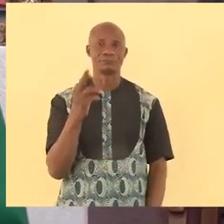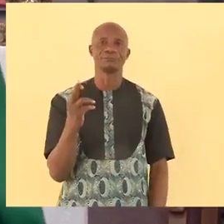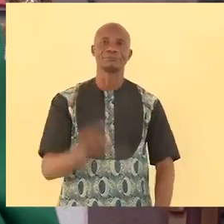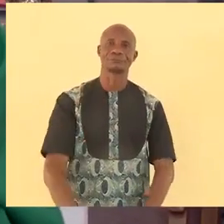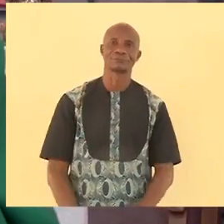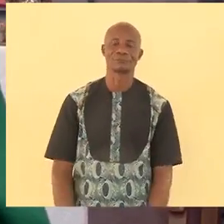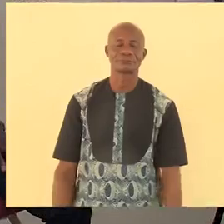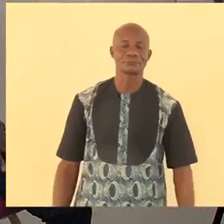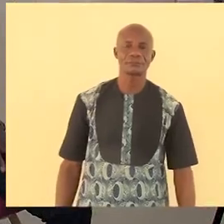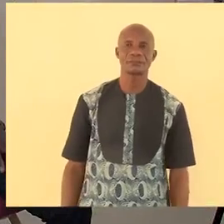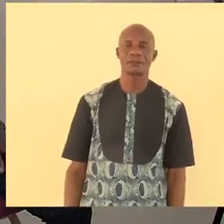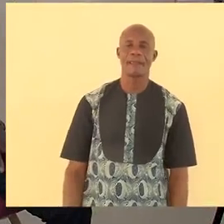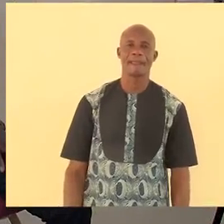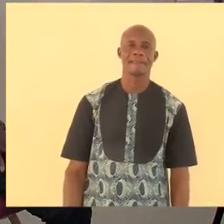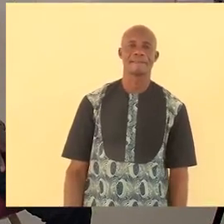together for her.